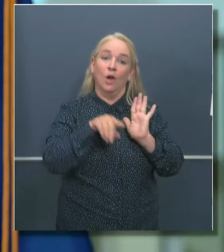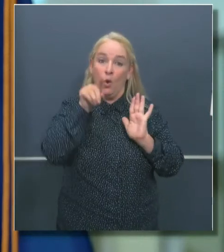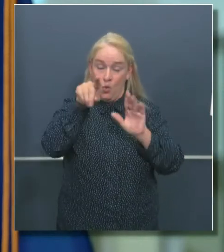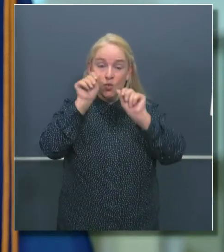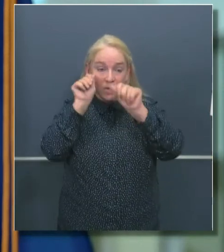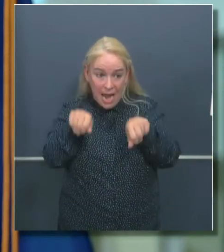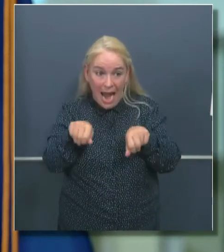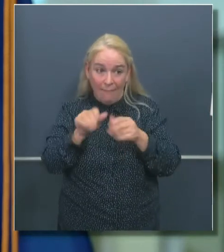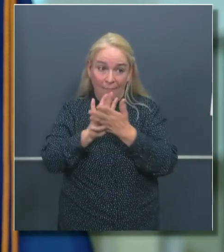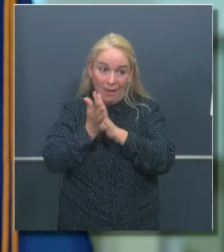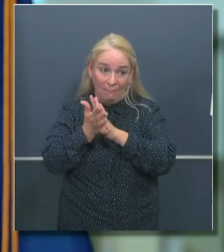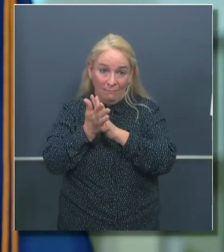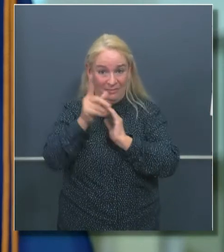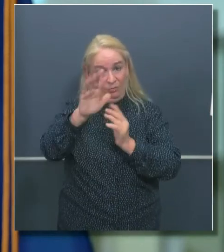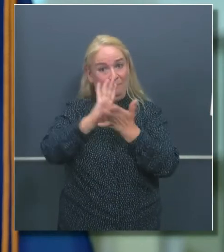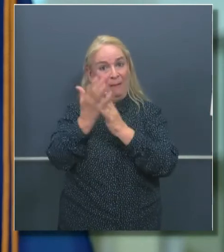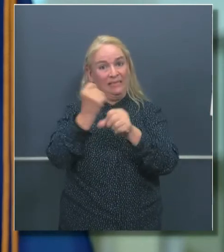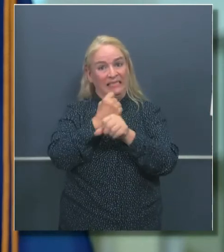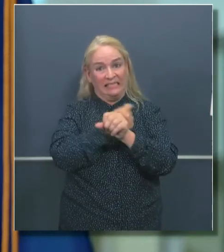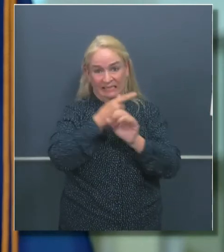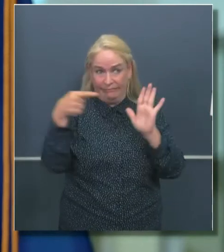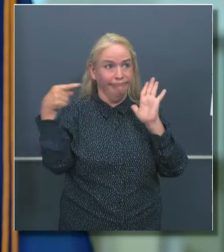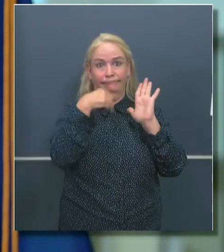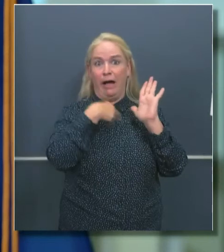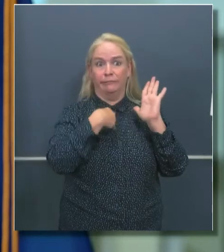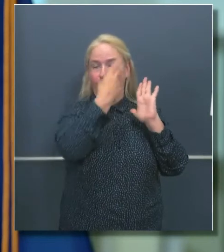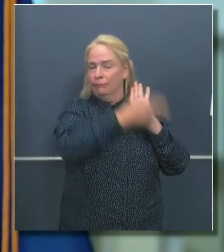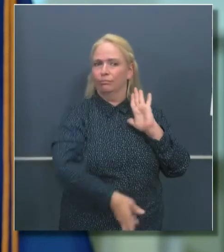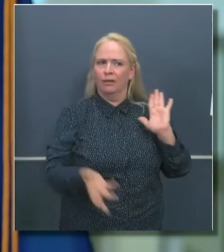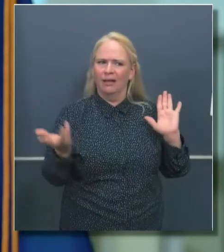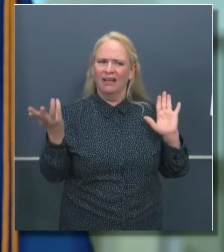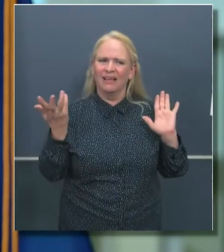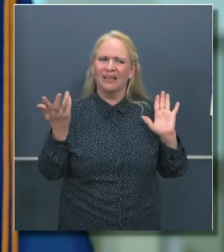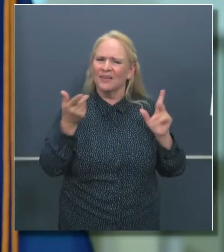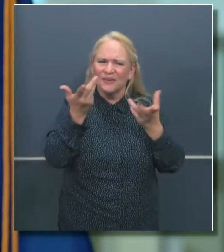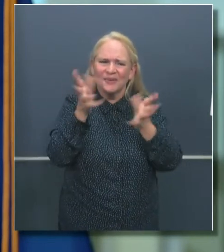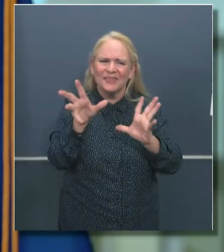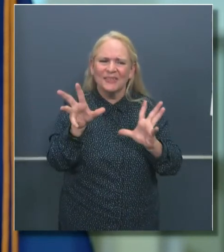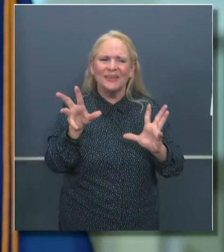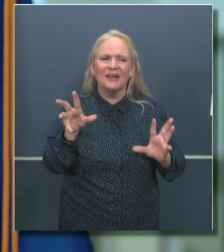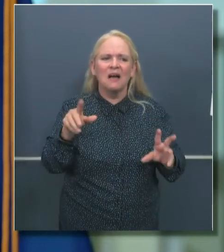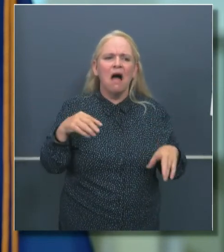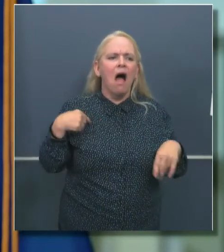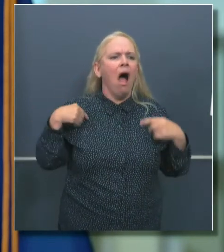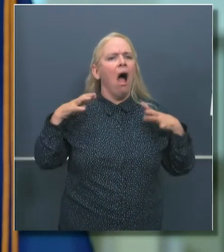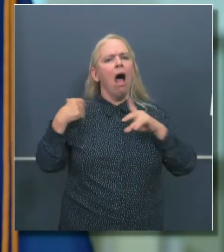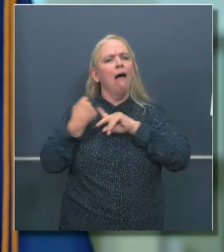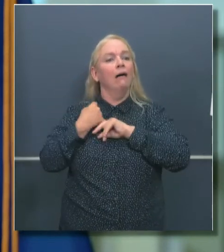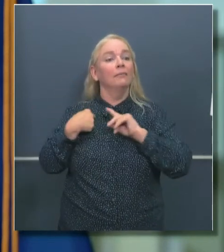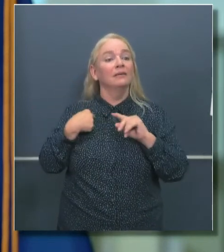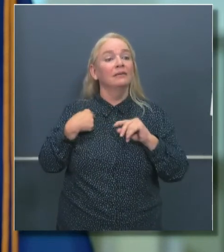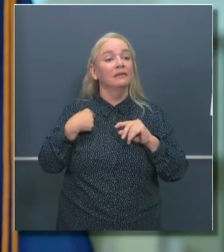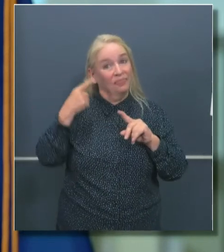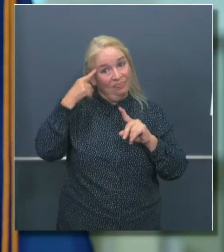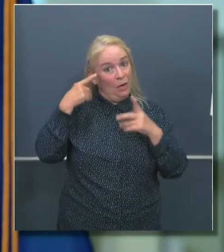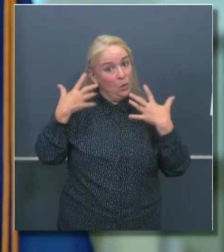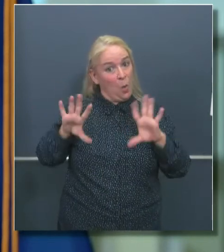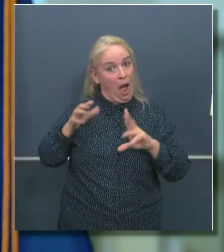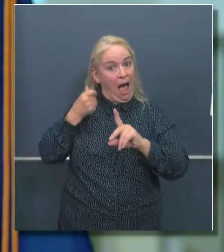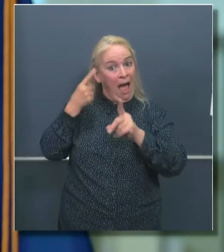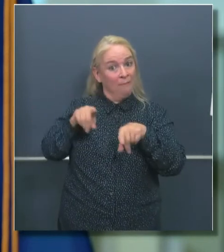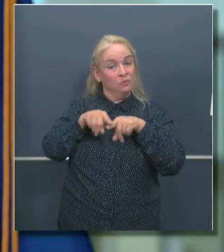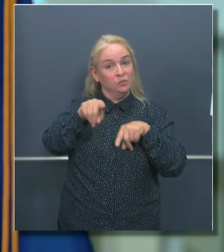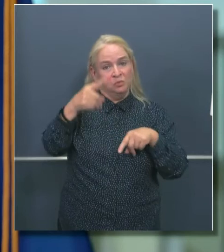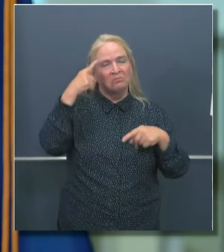And if you think this hasn't or won't impact you because it hasn't impacted you, I hope to disabuse you of that